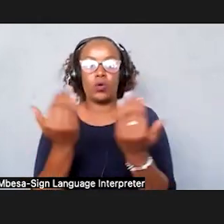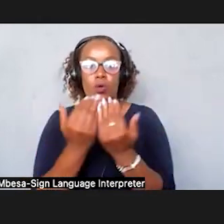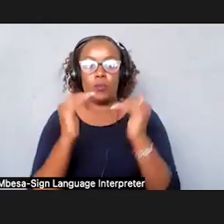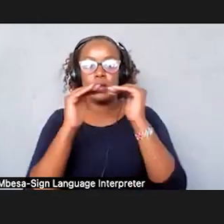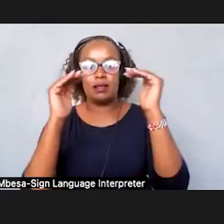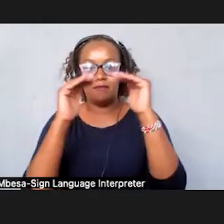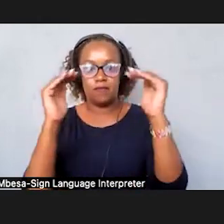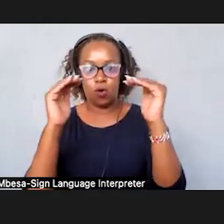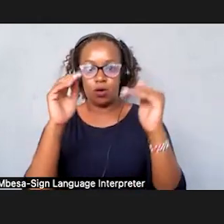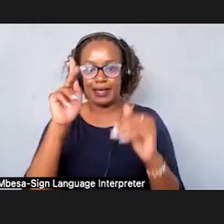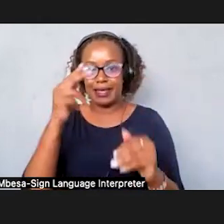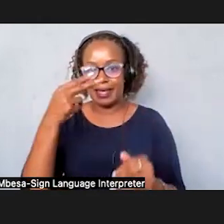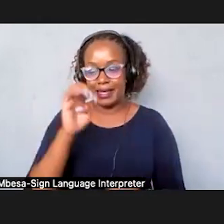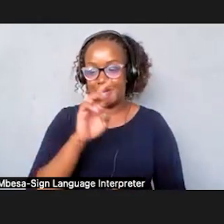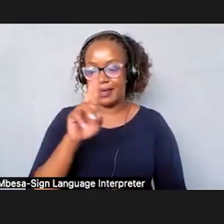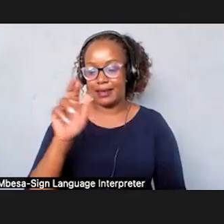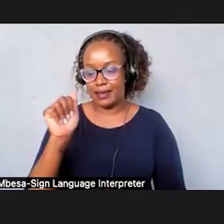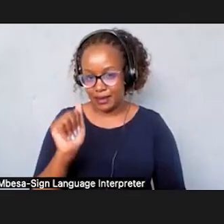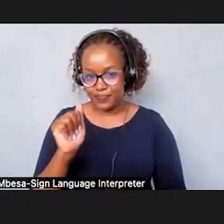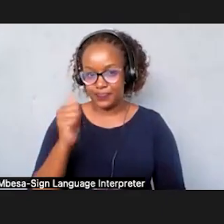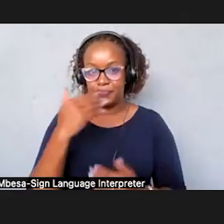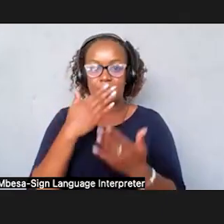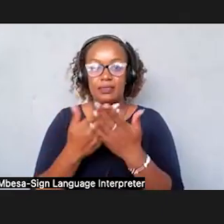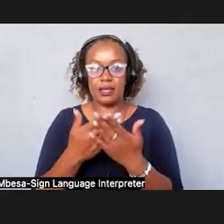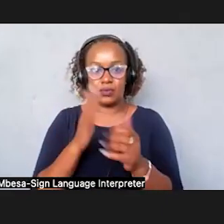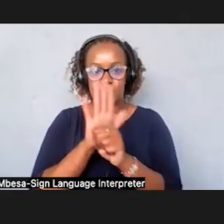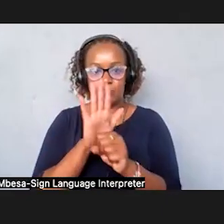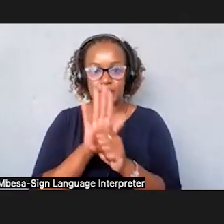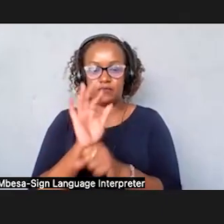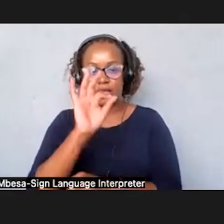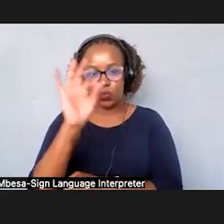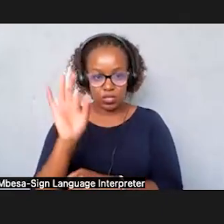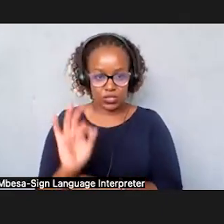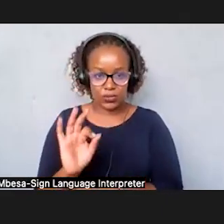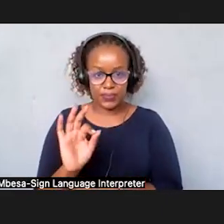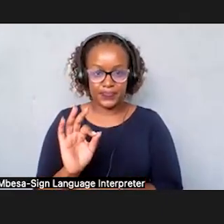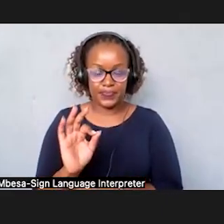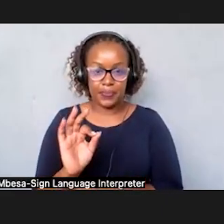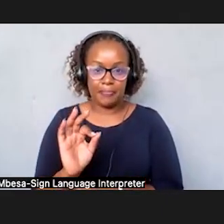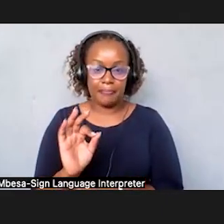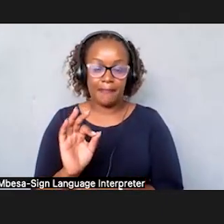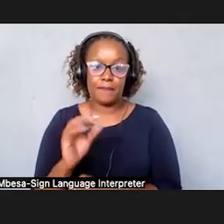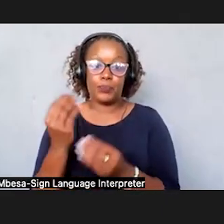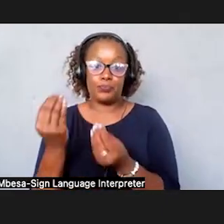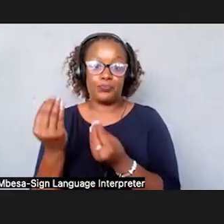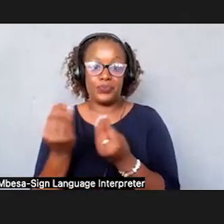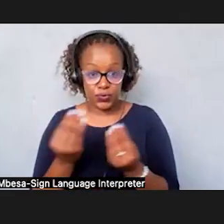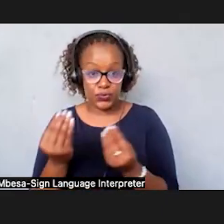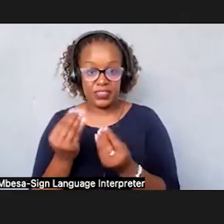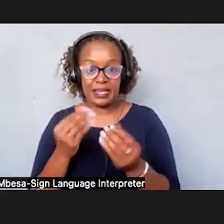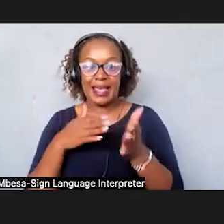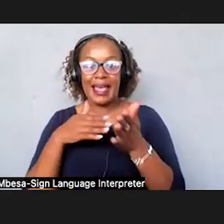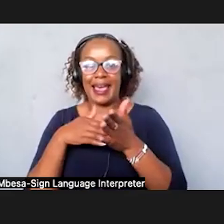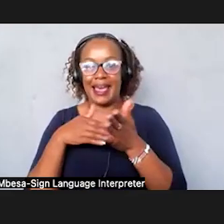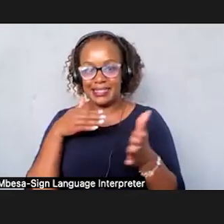Thank you, Jacob, for the question. Thank you once again. The Youth Anti-FGM